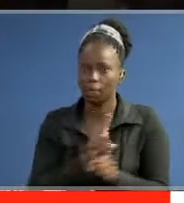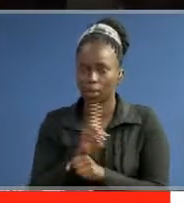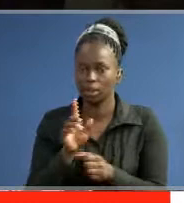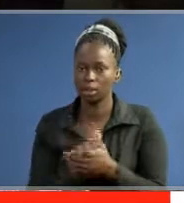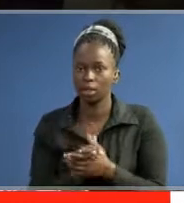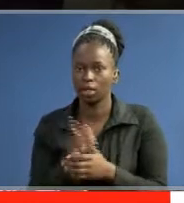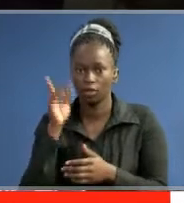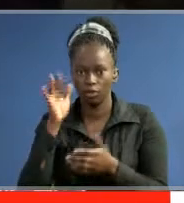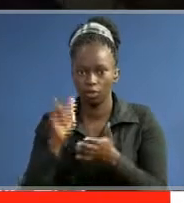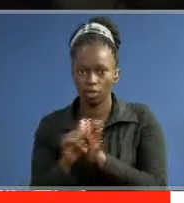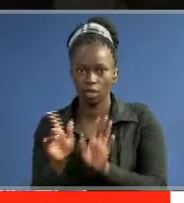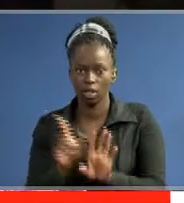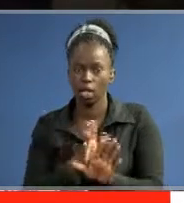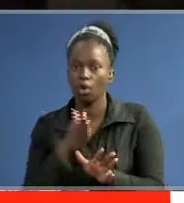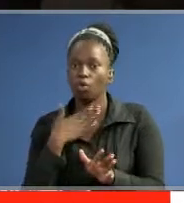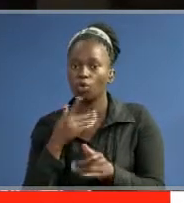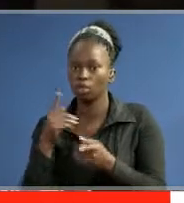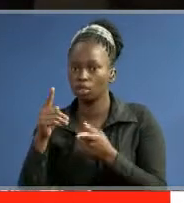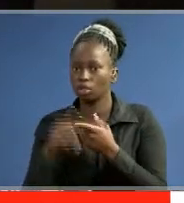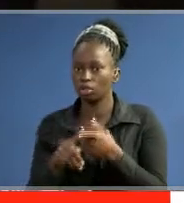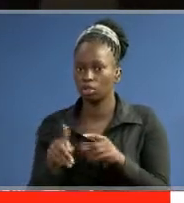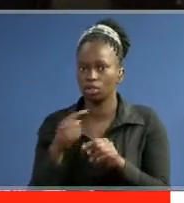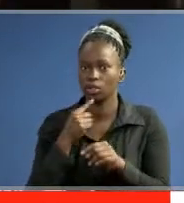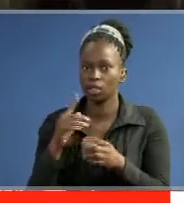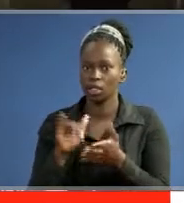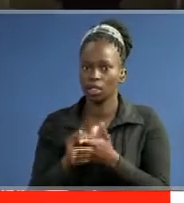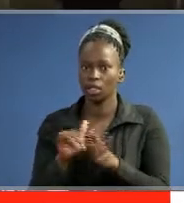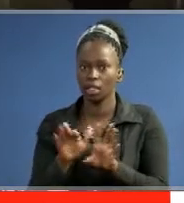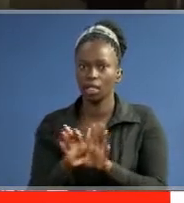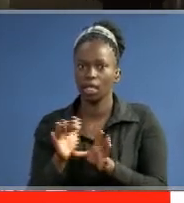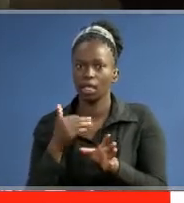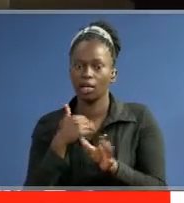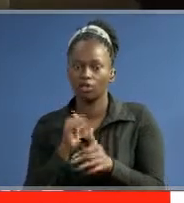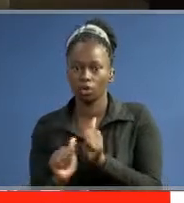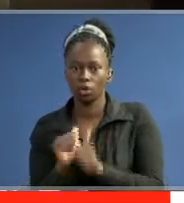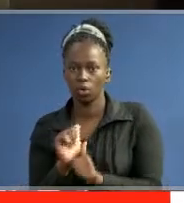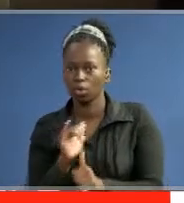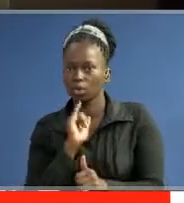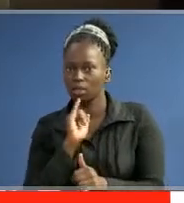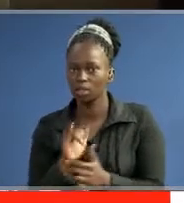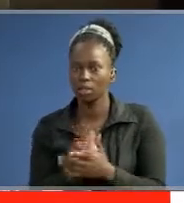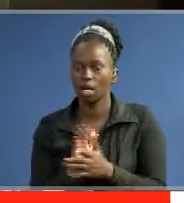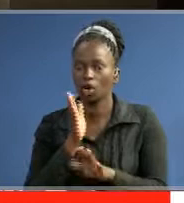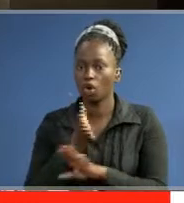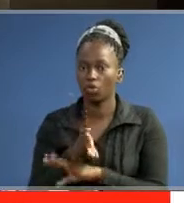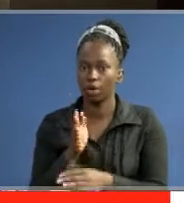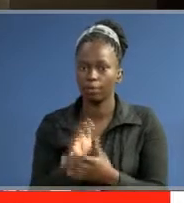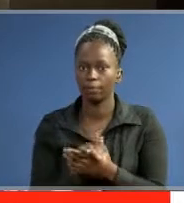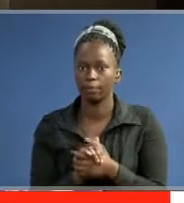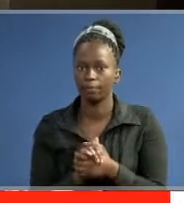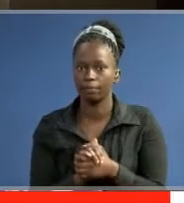So it's not safe to feed on meat which is not over